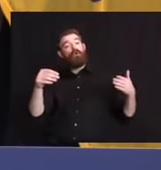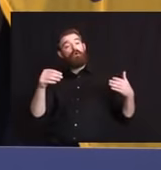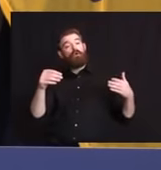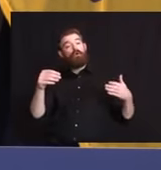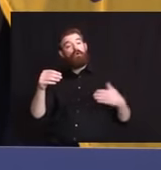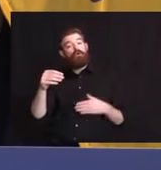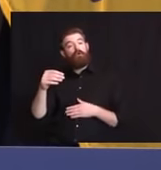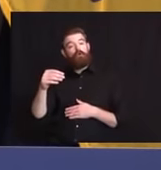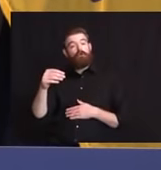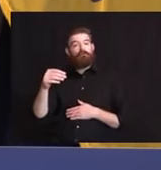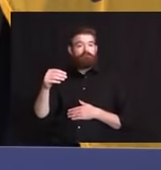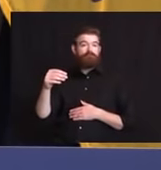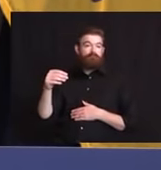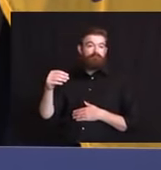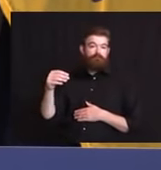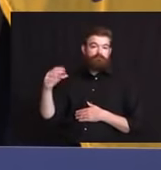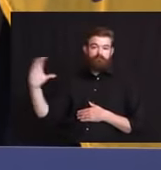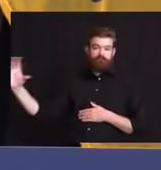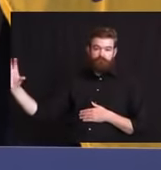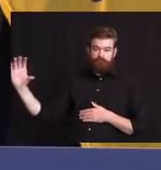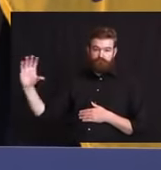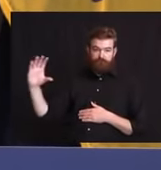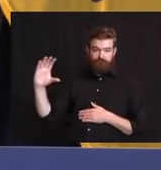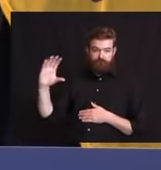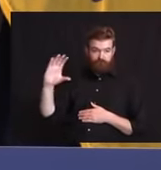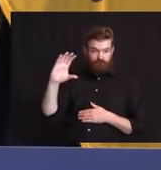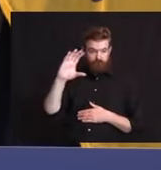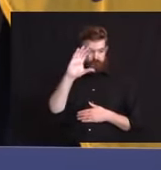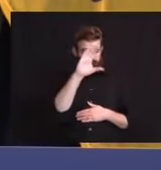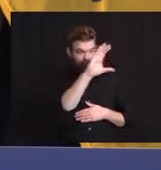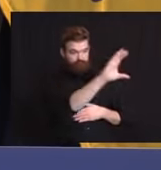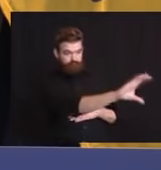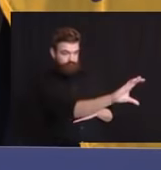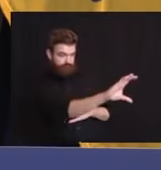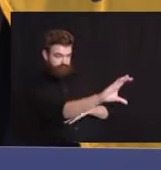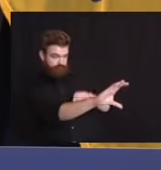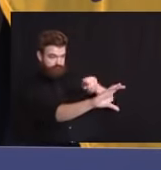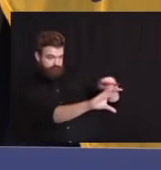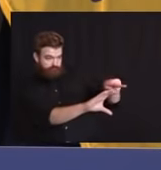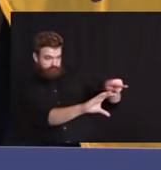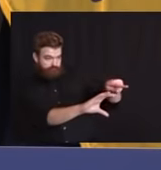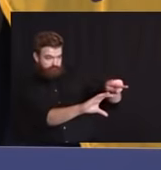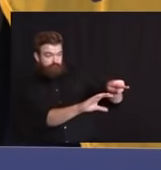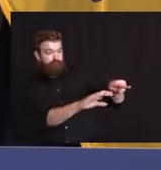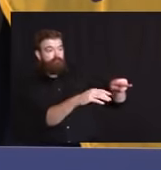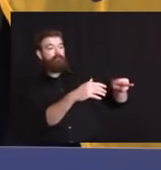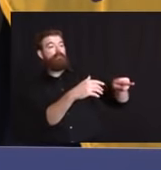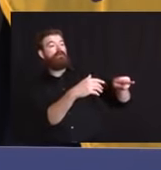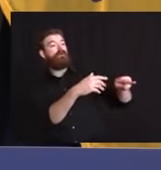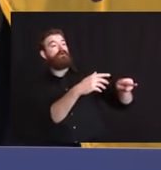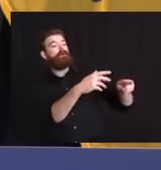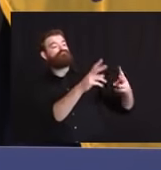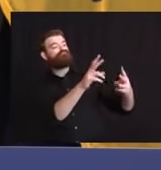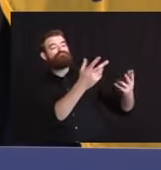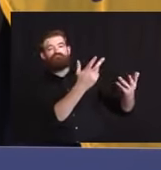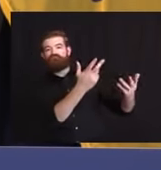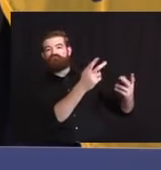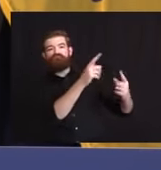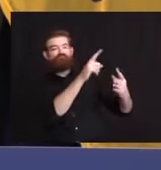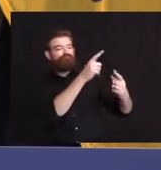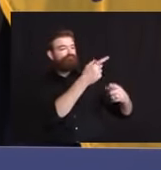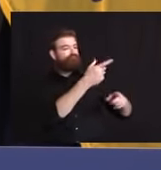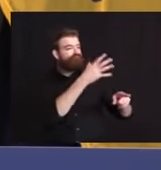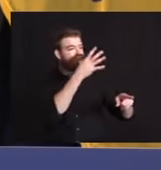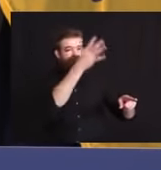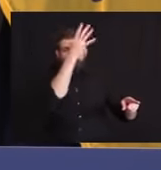putting money into the backbone of our state, the middle class, and those who dream and aspire to